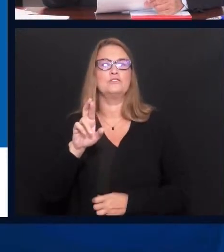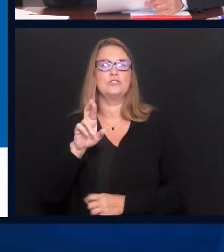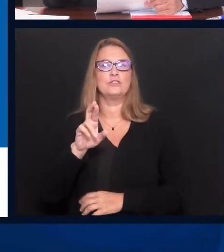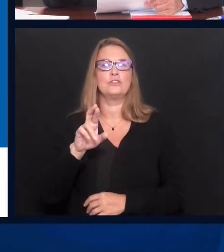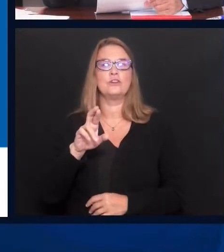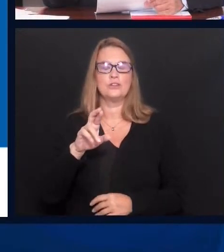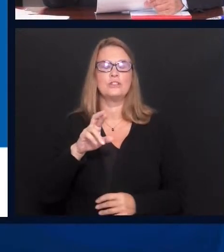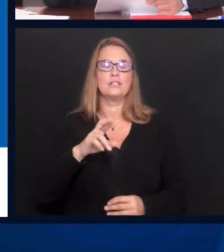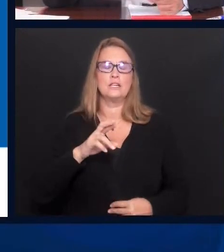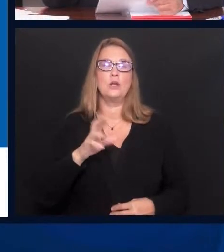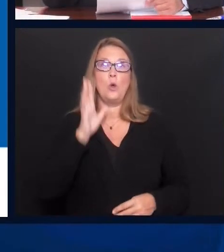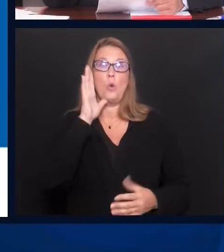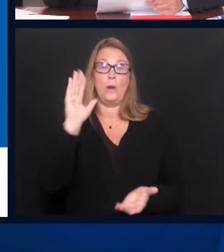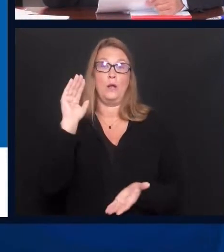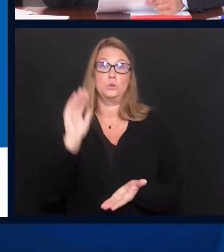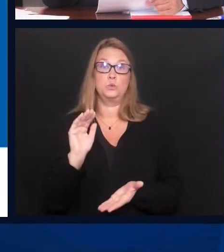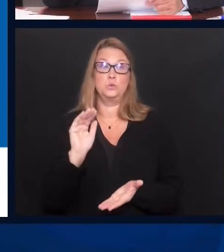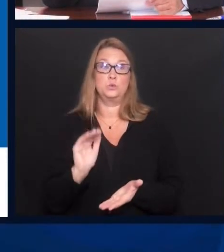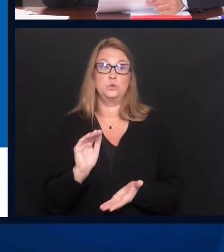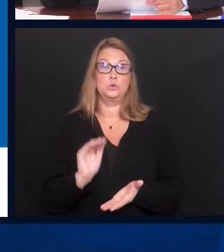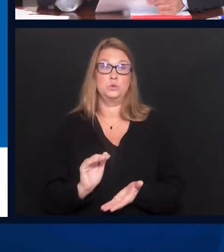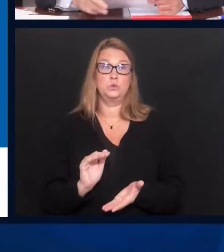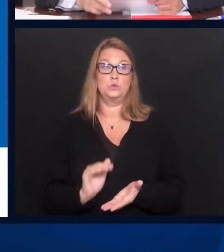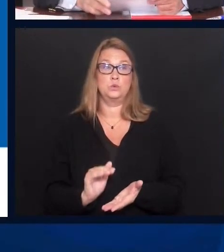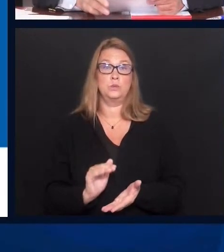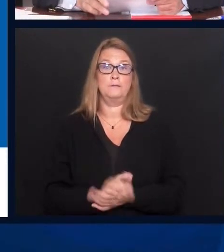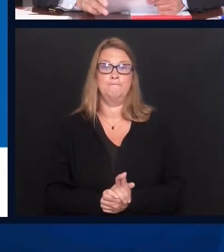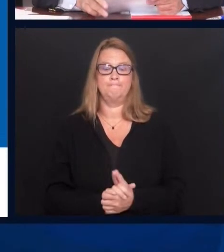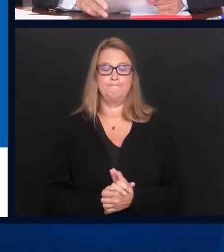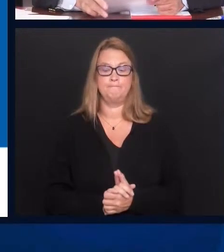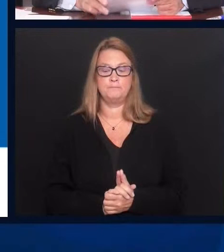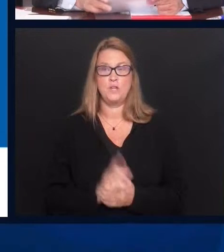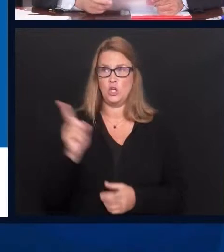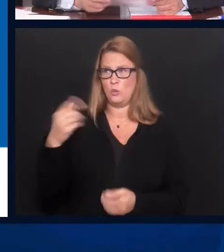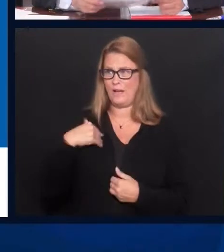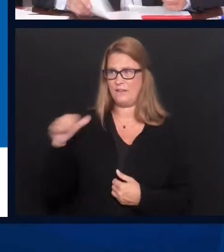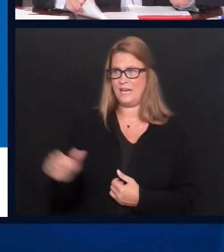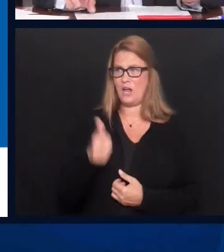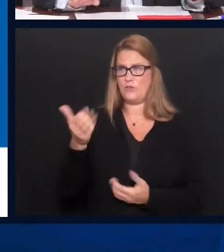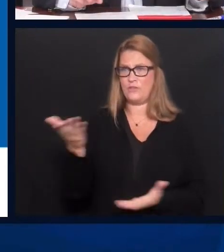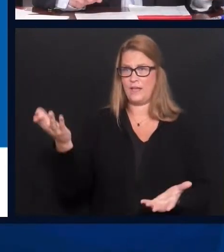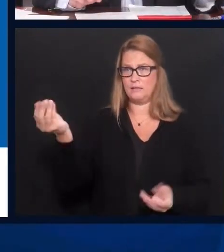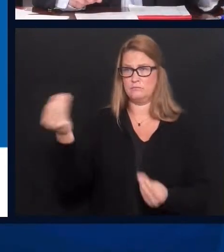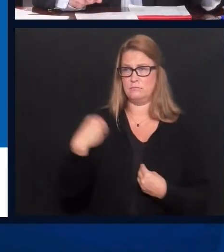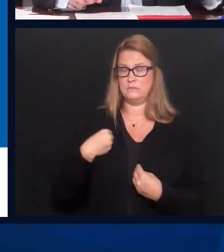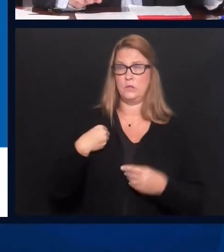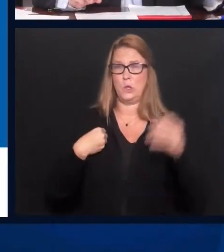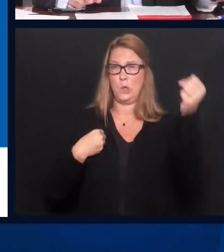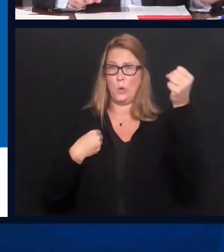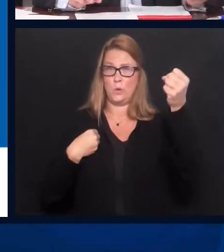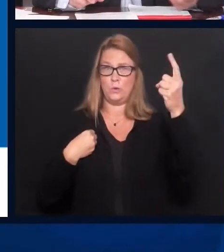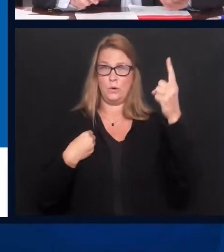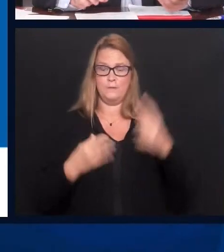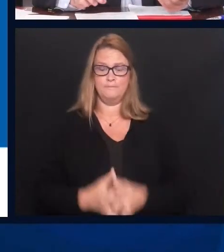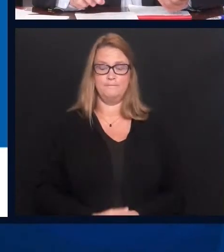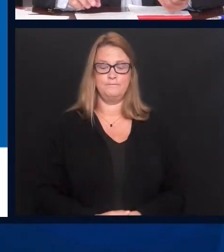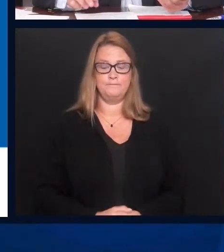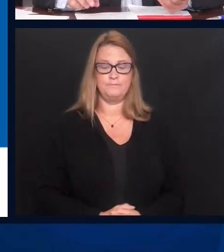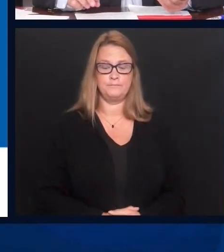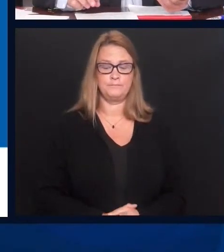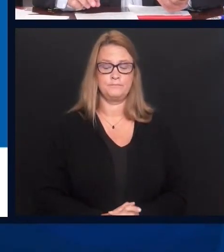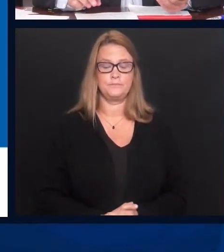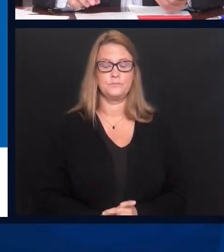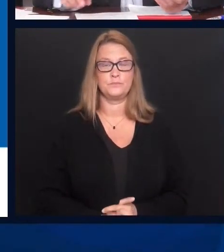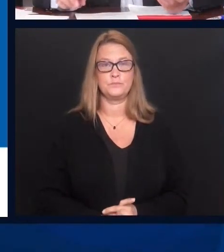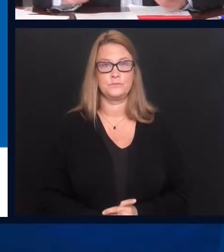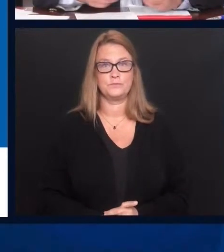effectiveness drops off. Do you have something else for me, Nathan? Hold tight just one second. Updated vaccine numbers.